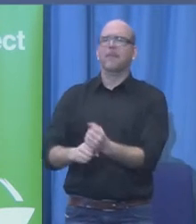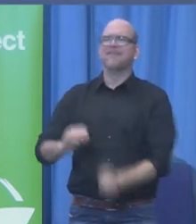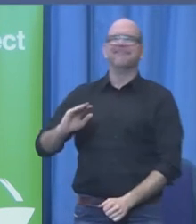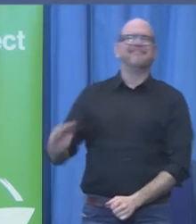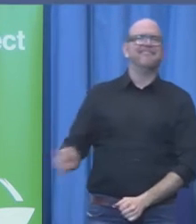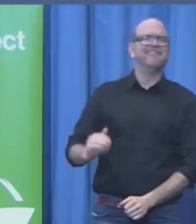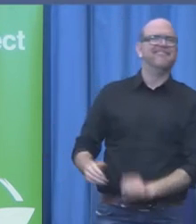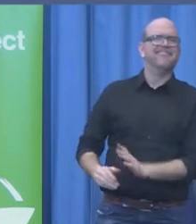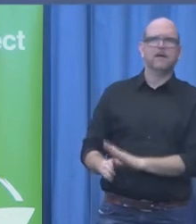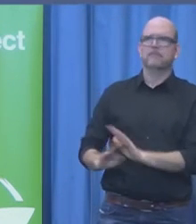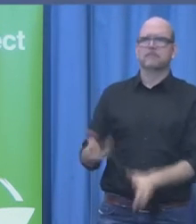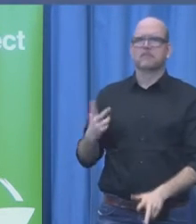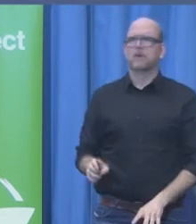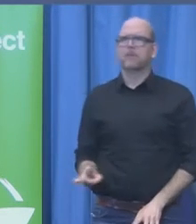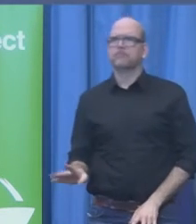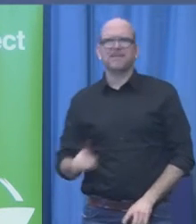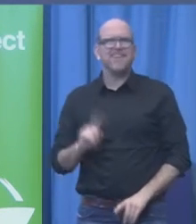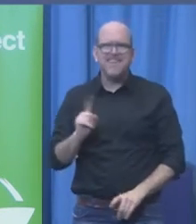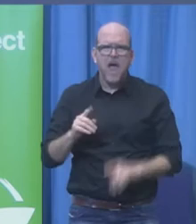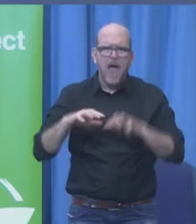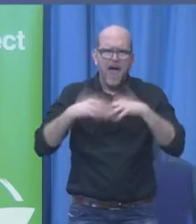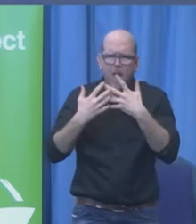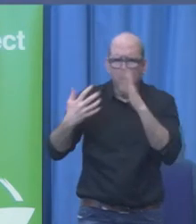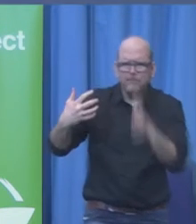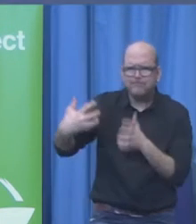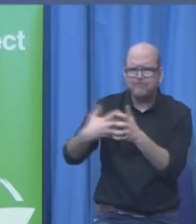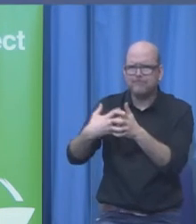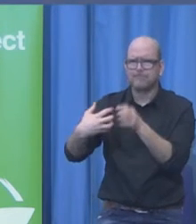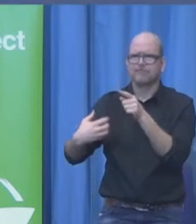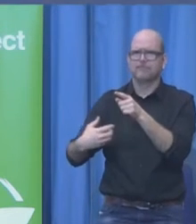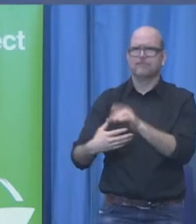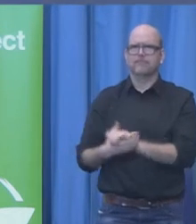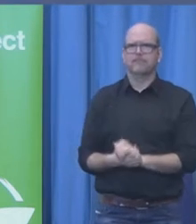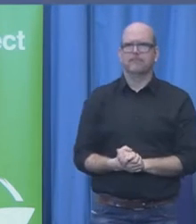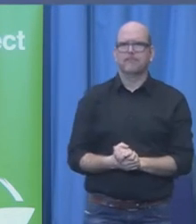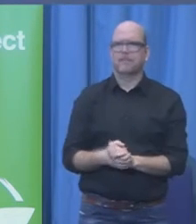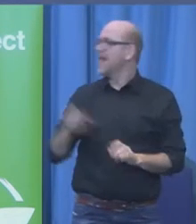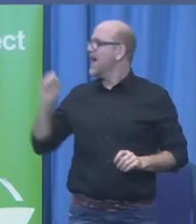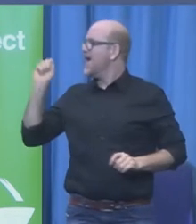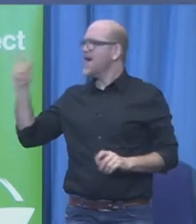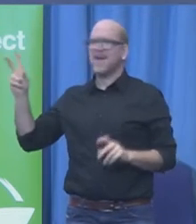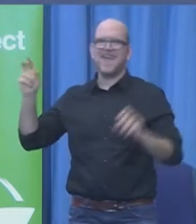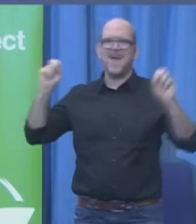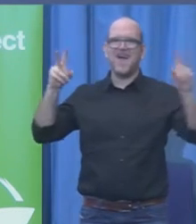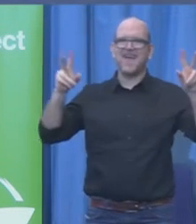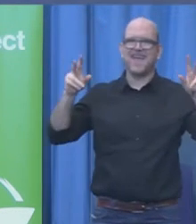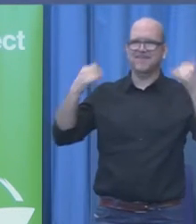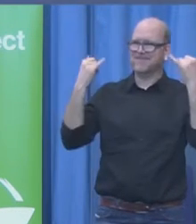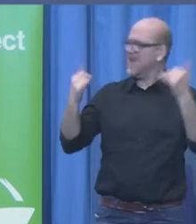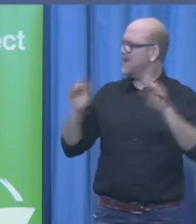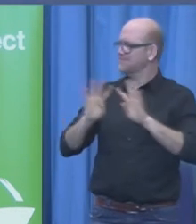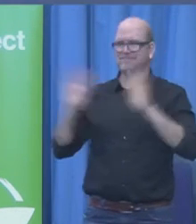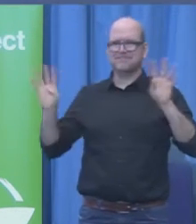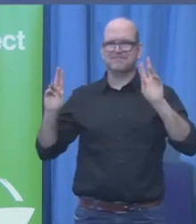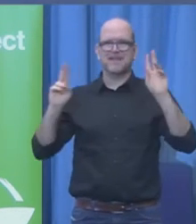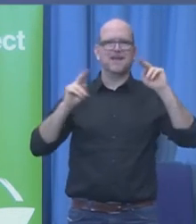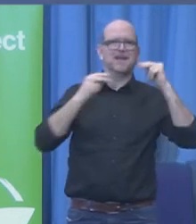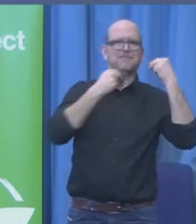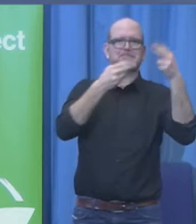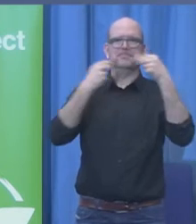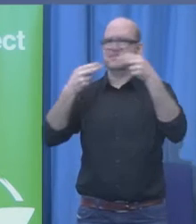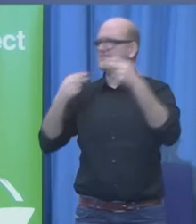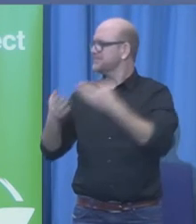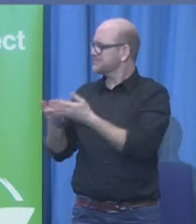Let's start on the left, Senator Conway. Okay, thank you for the range of questions. In terms of